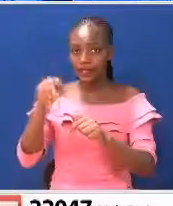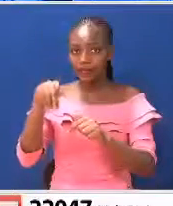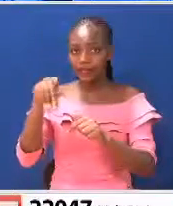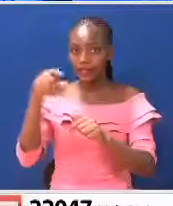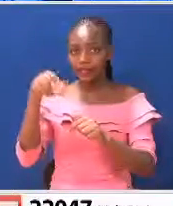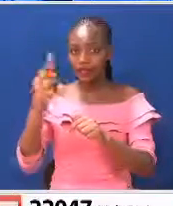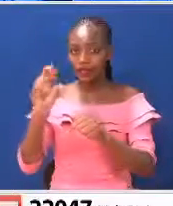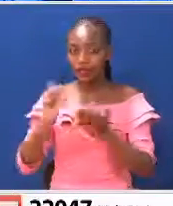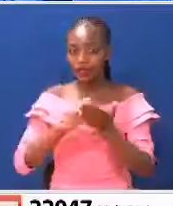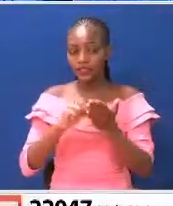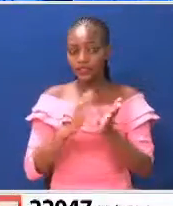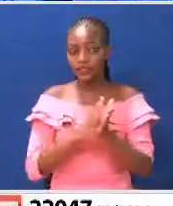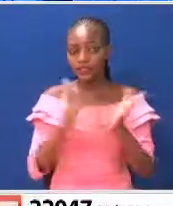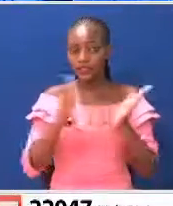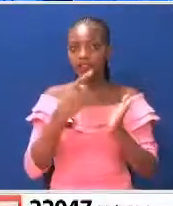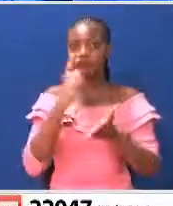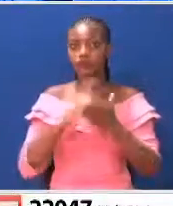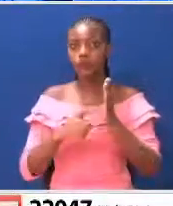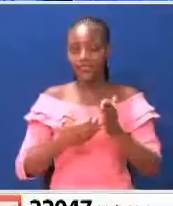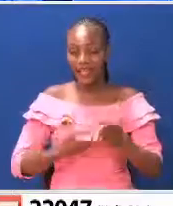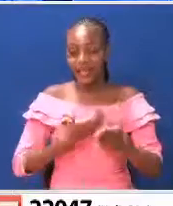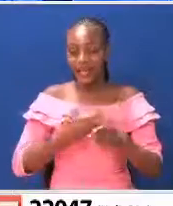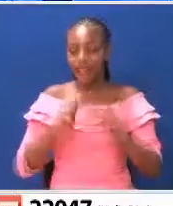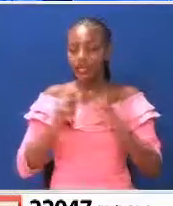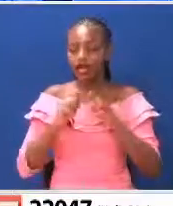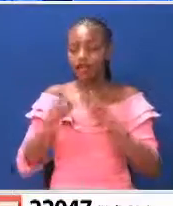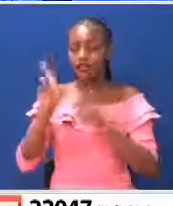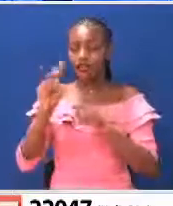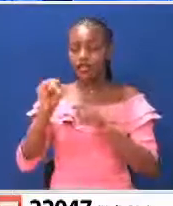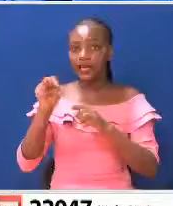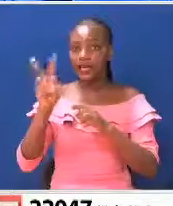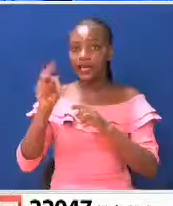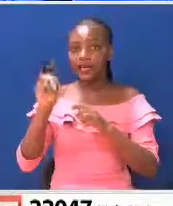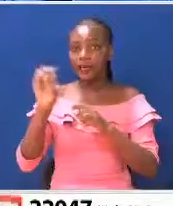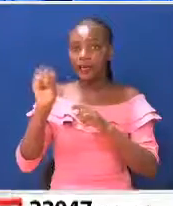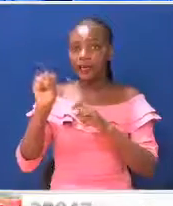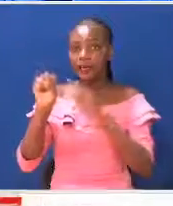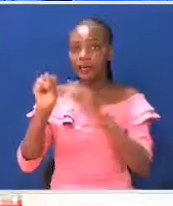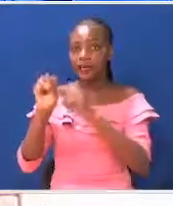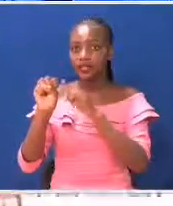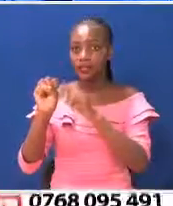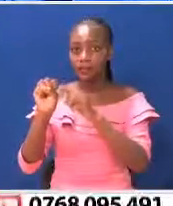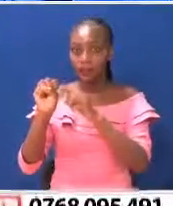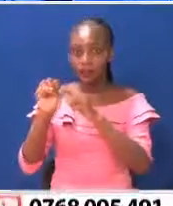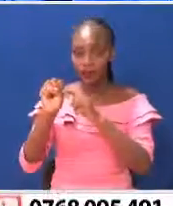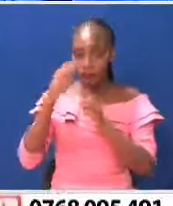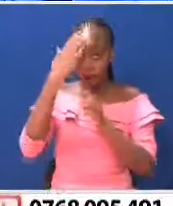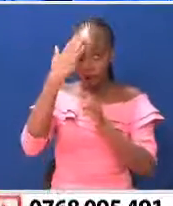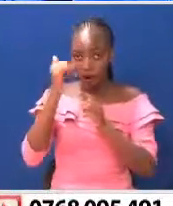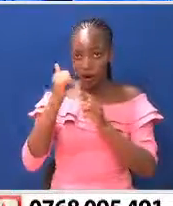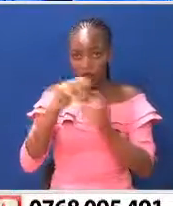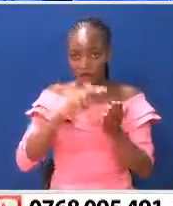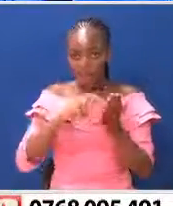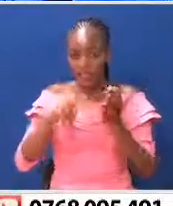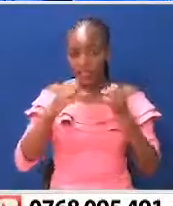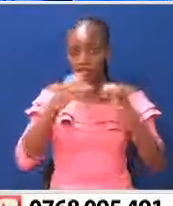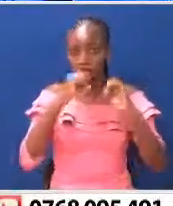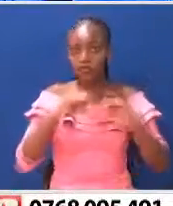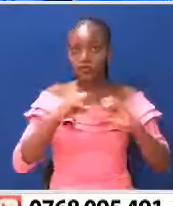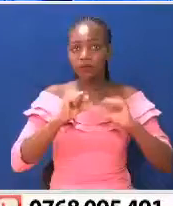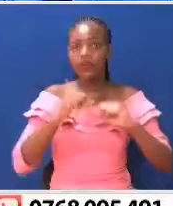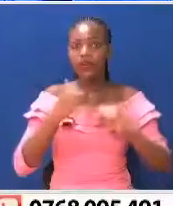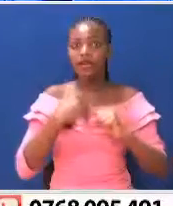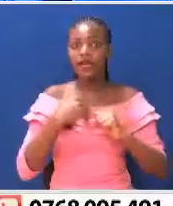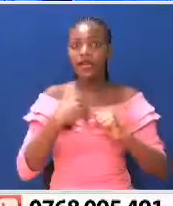General, the union accused Nairobi Metropolitan Services, NMS, of failing to implement the